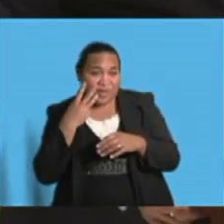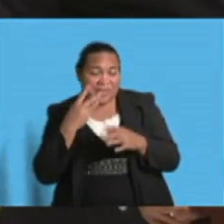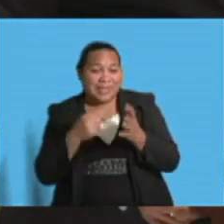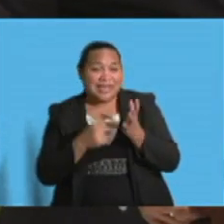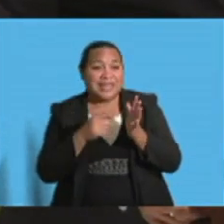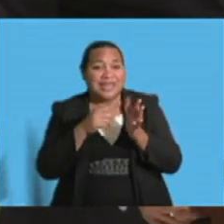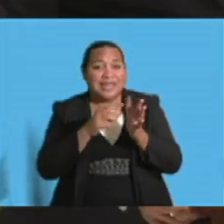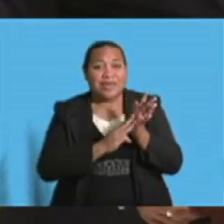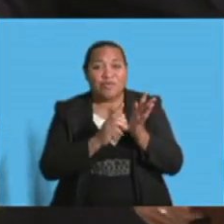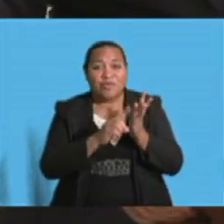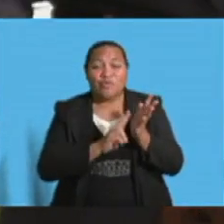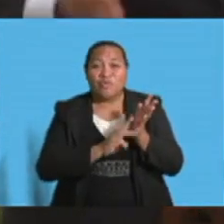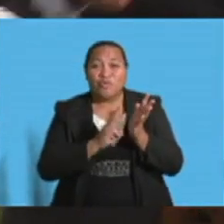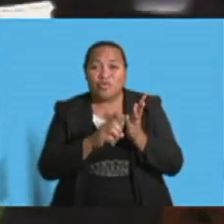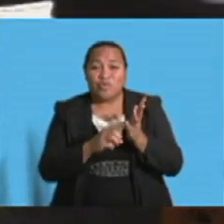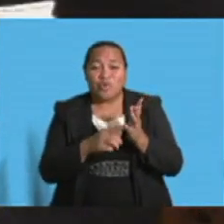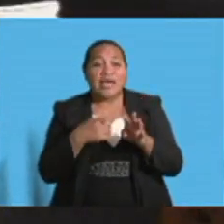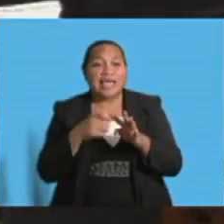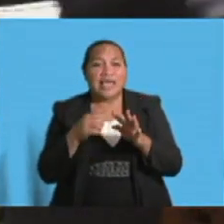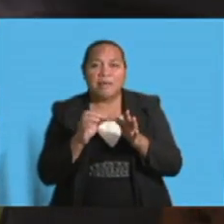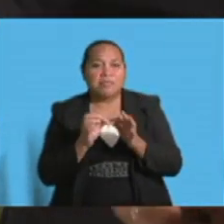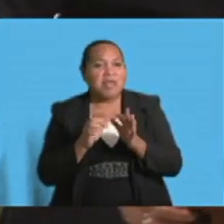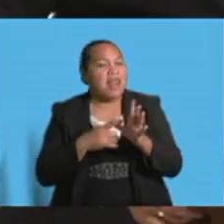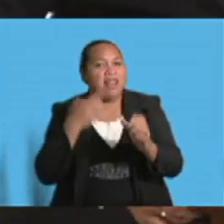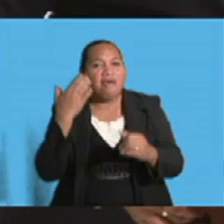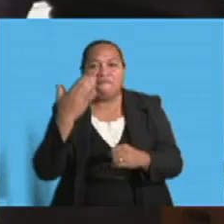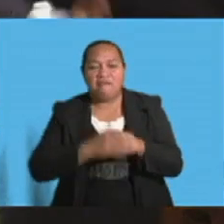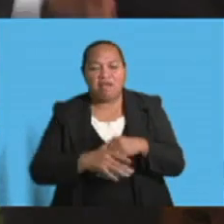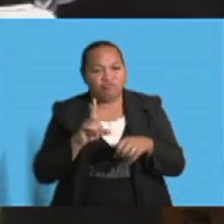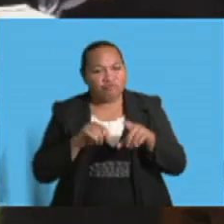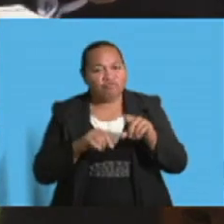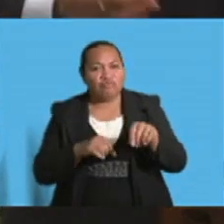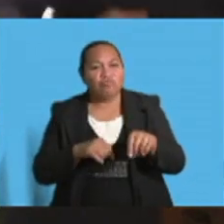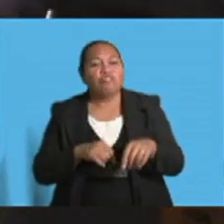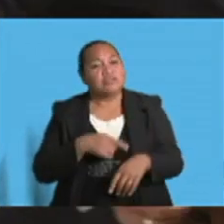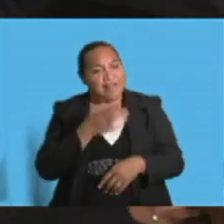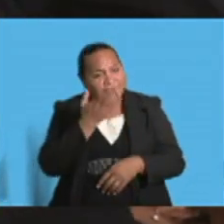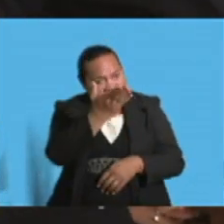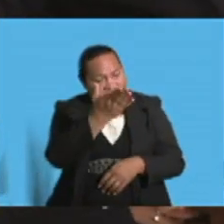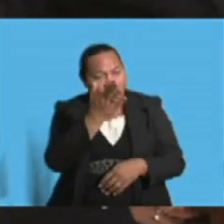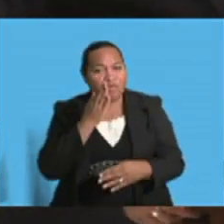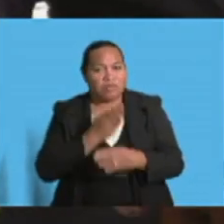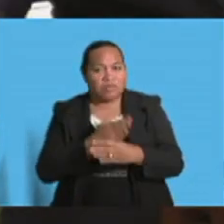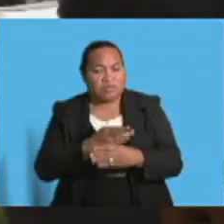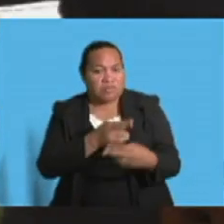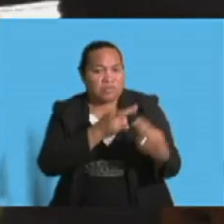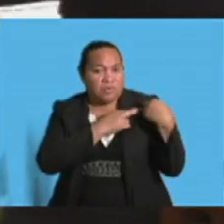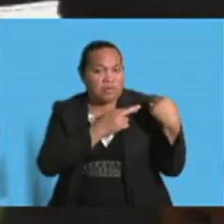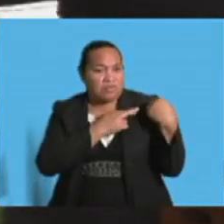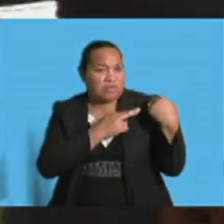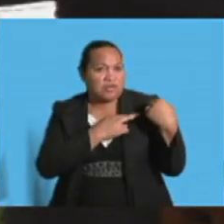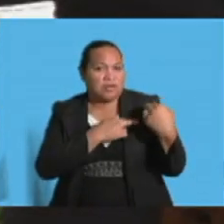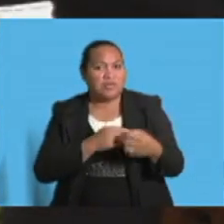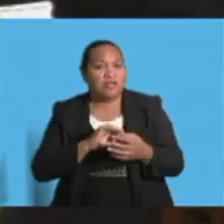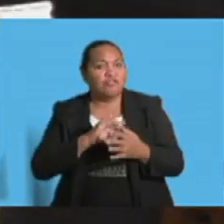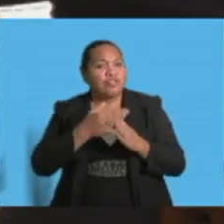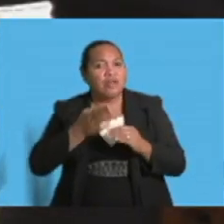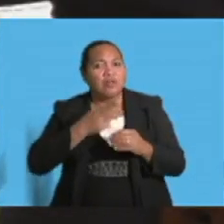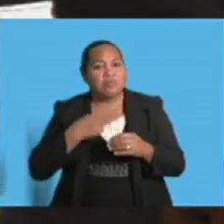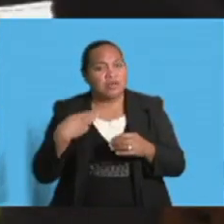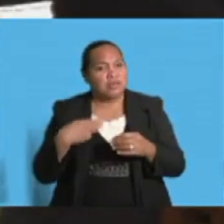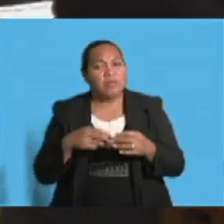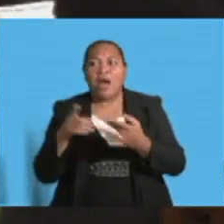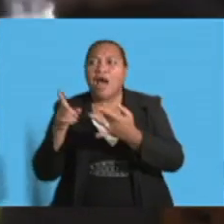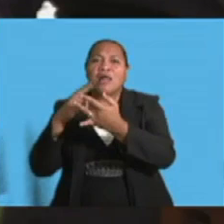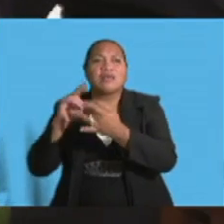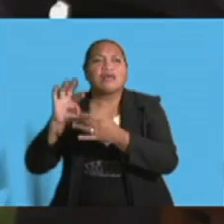opposition for economy, she never did that. Because that's his job. Now, his job is being taken away by somebody else. So